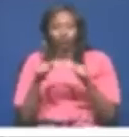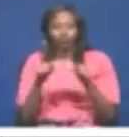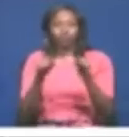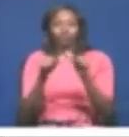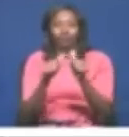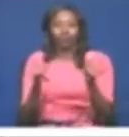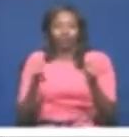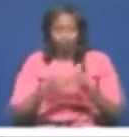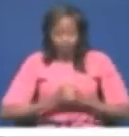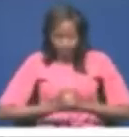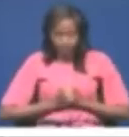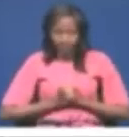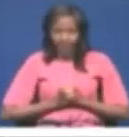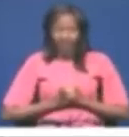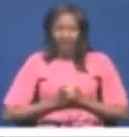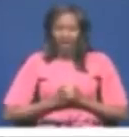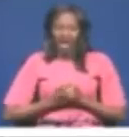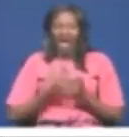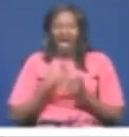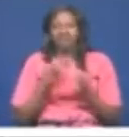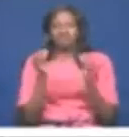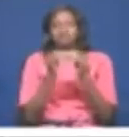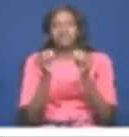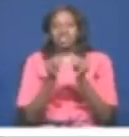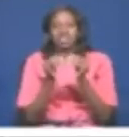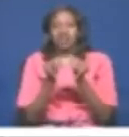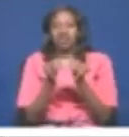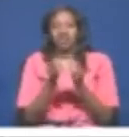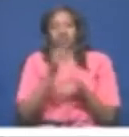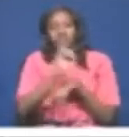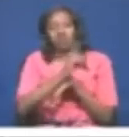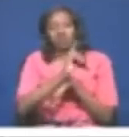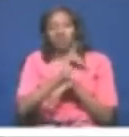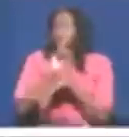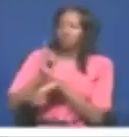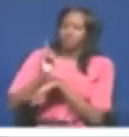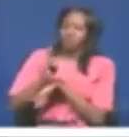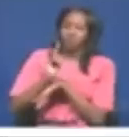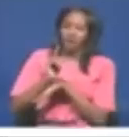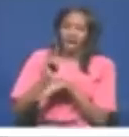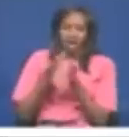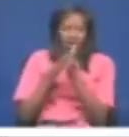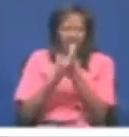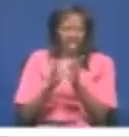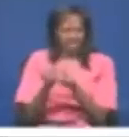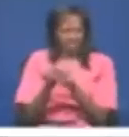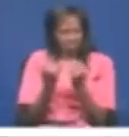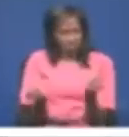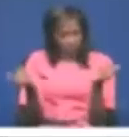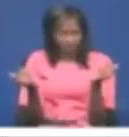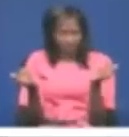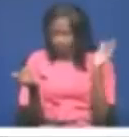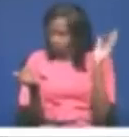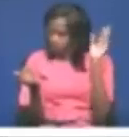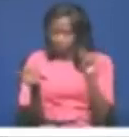The era of summoning meetings and lecturing elected leaders like children must come to an